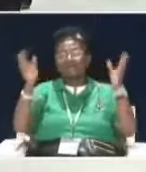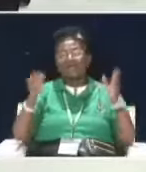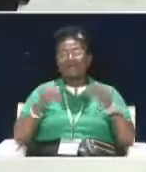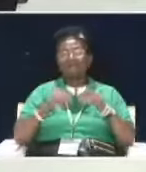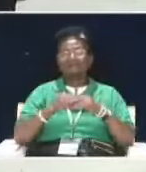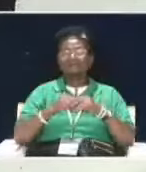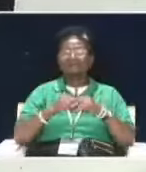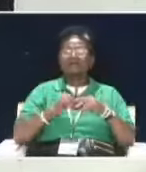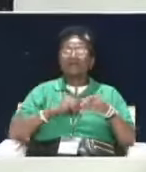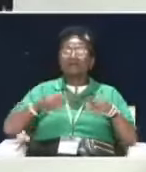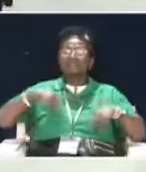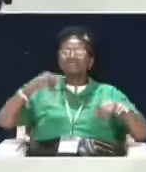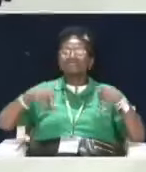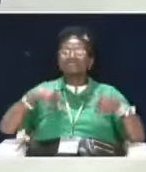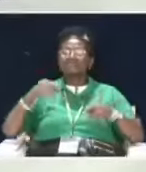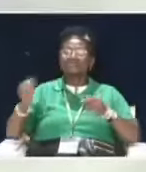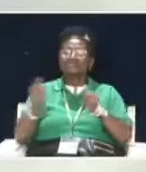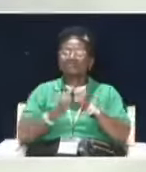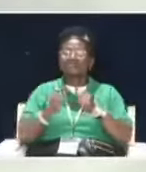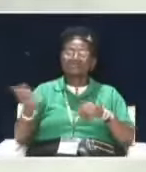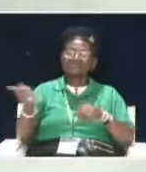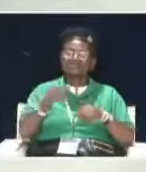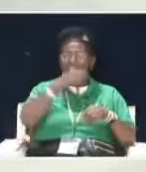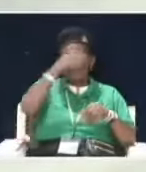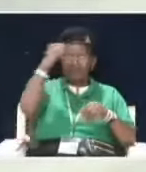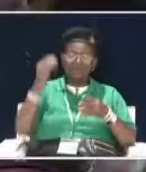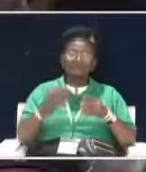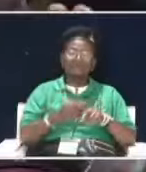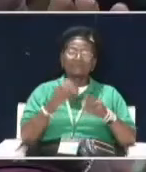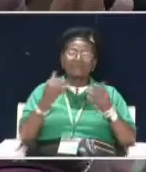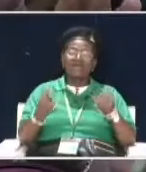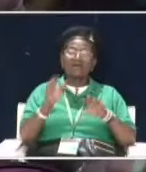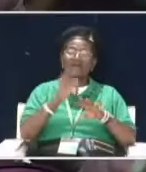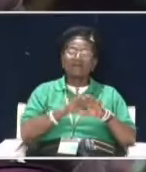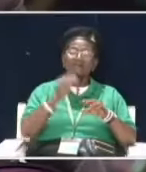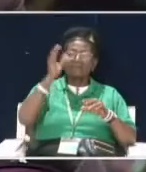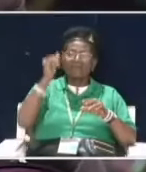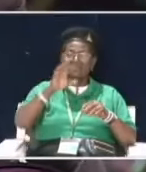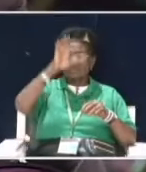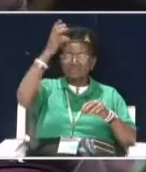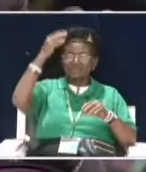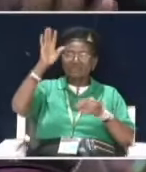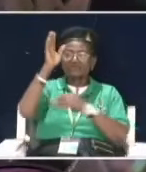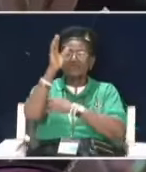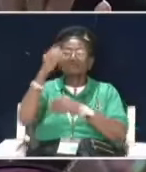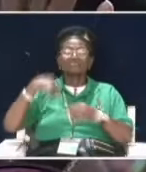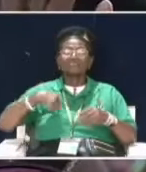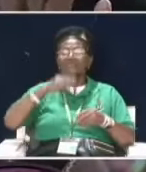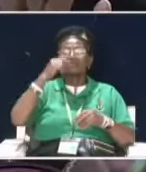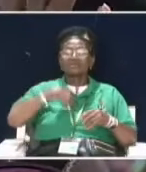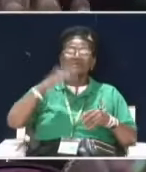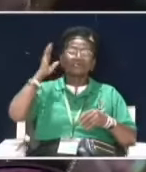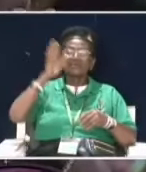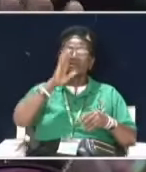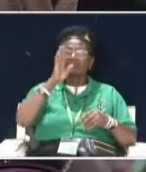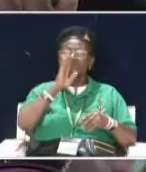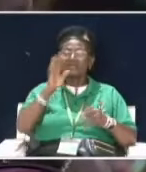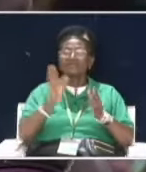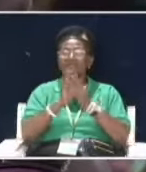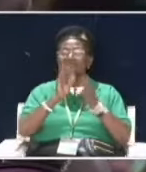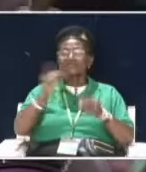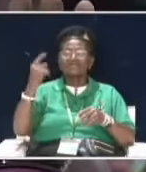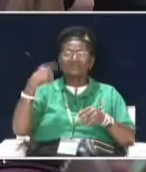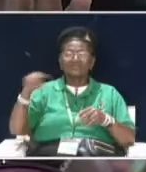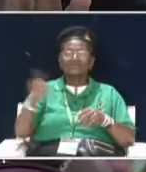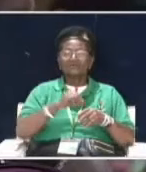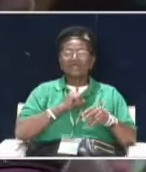I'm rejoicing with you because from now on, by the grace of God, I'll be praying for you. I'm going to need your names, your